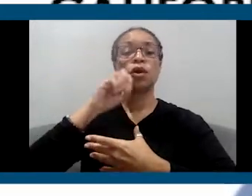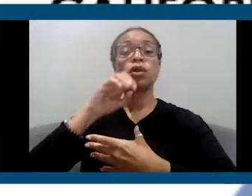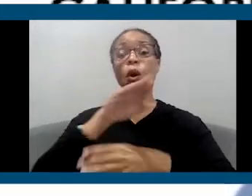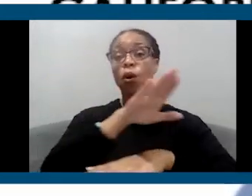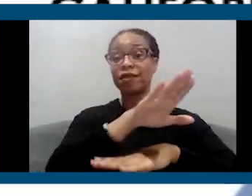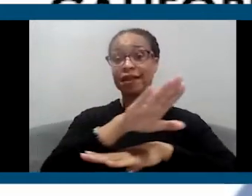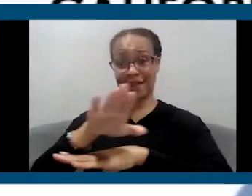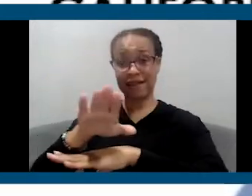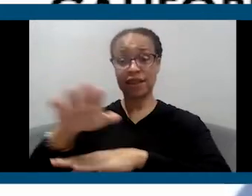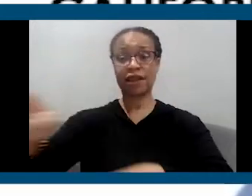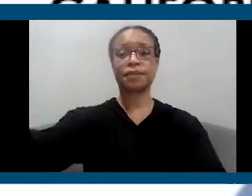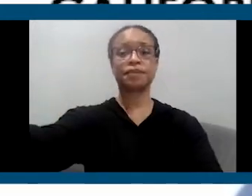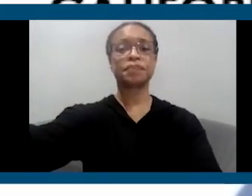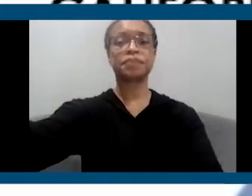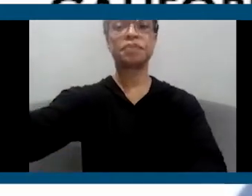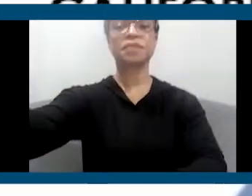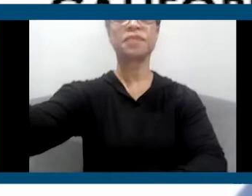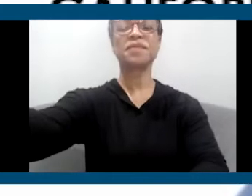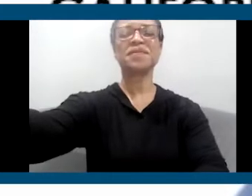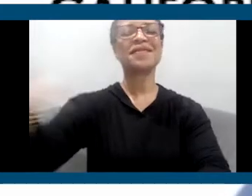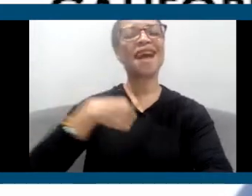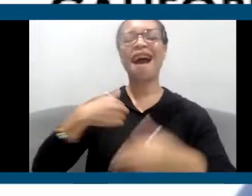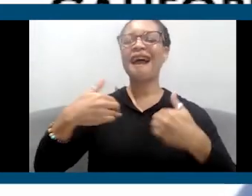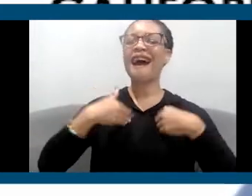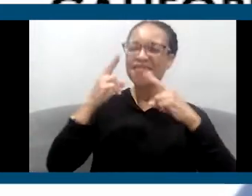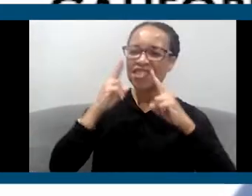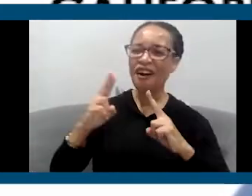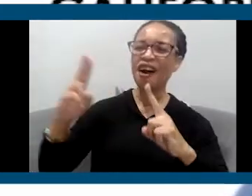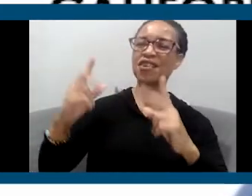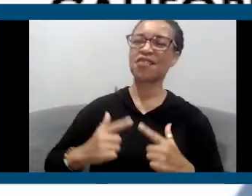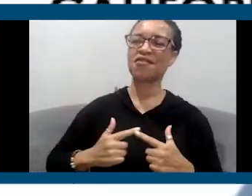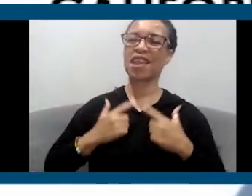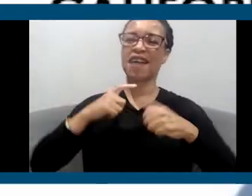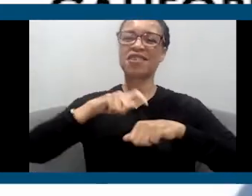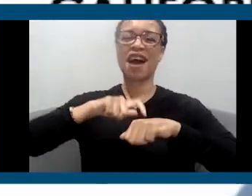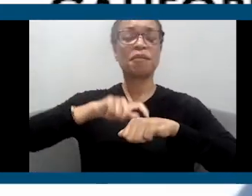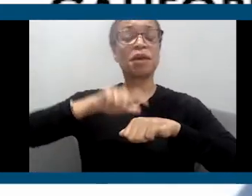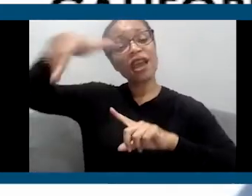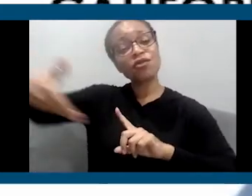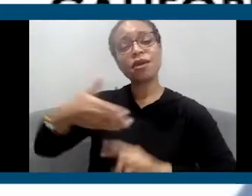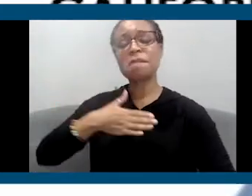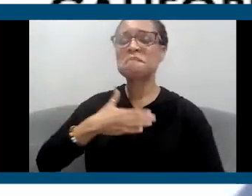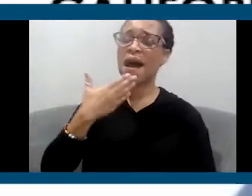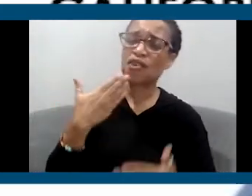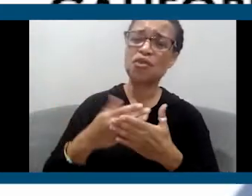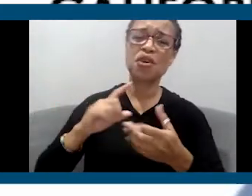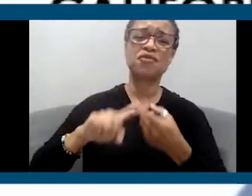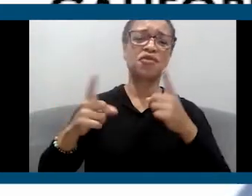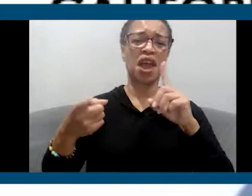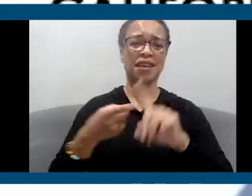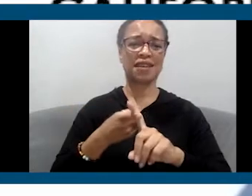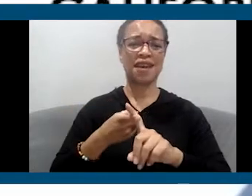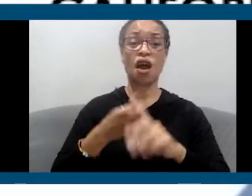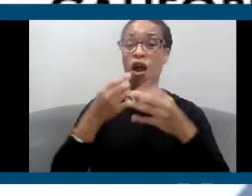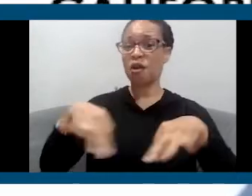I have the honor of a lifetime in introducing my good friend and mentor, our keynote